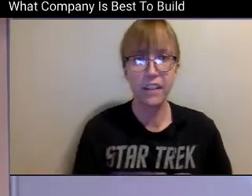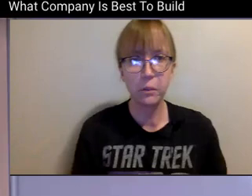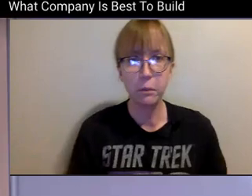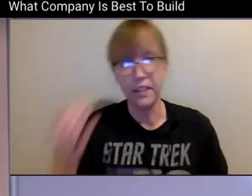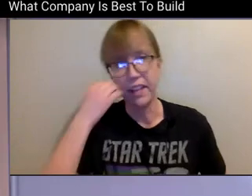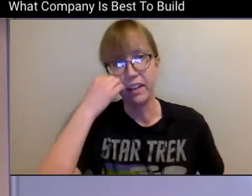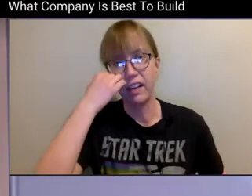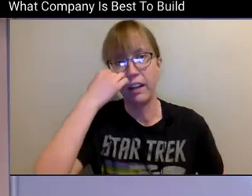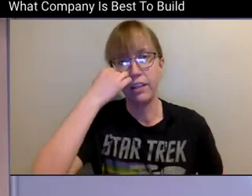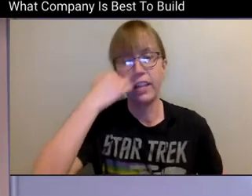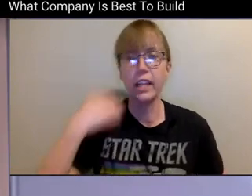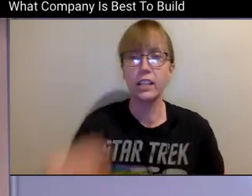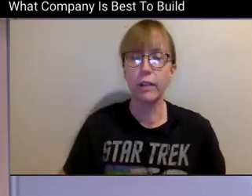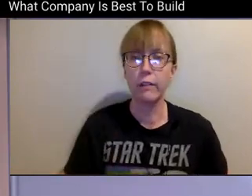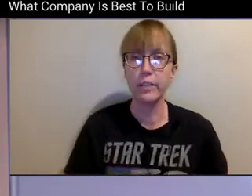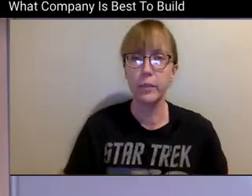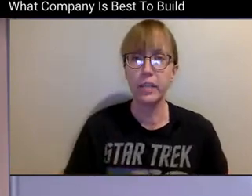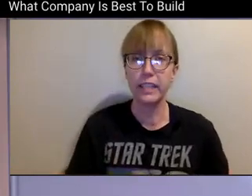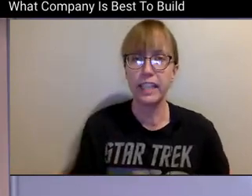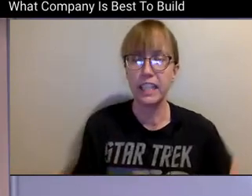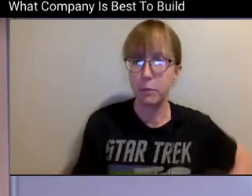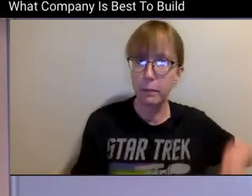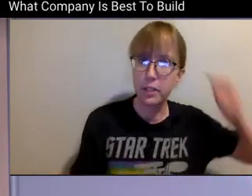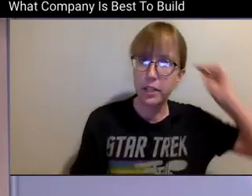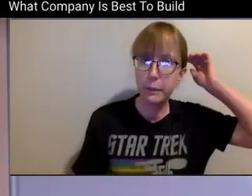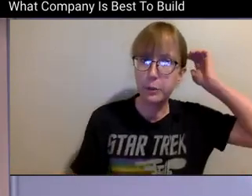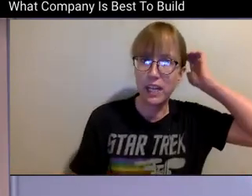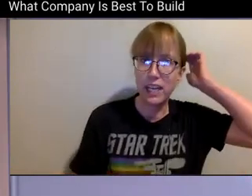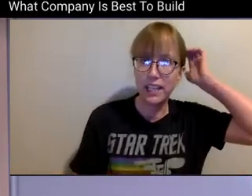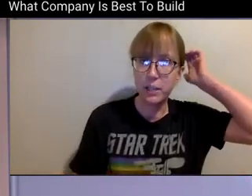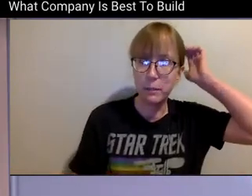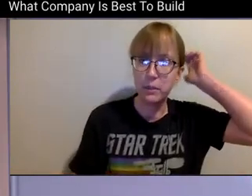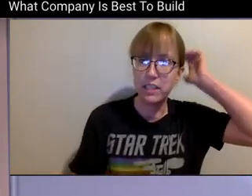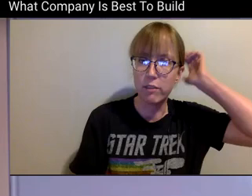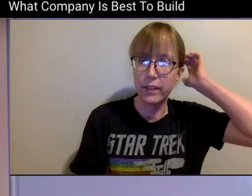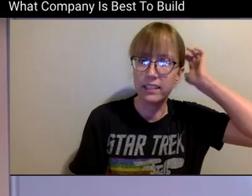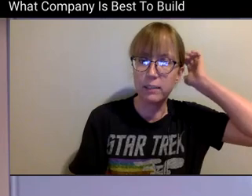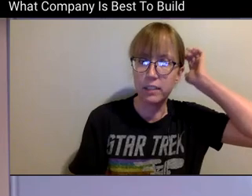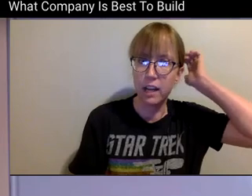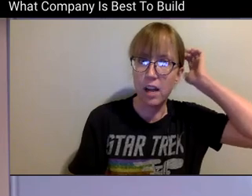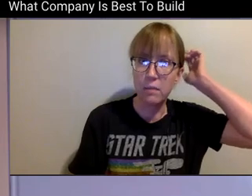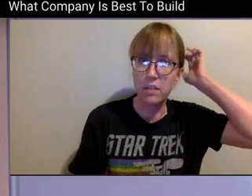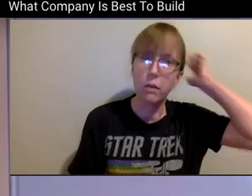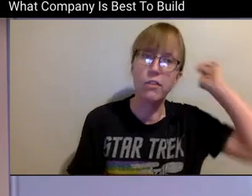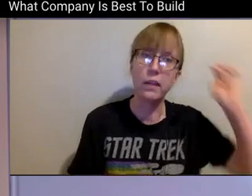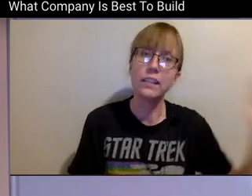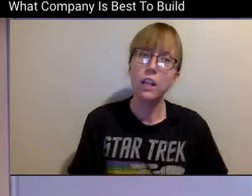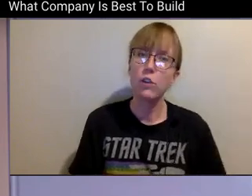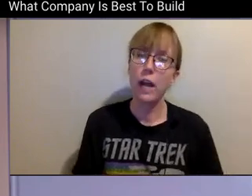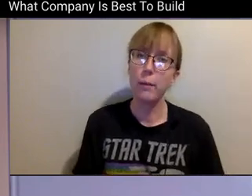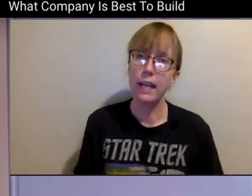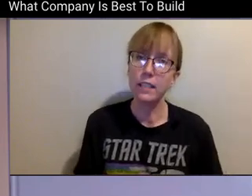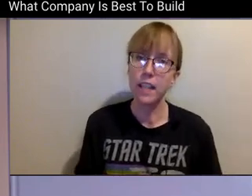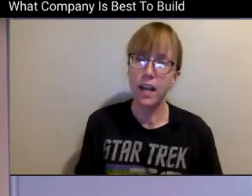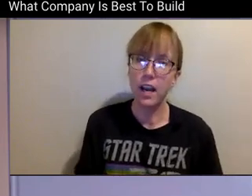absolutely. See, I don't mind that analogy. I think it's a very reasonable thing. Like, he's pretty much saying people change and people need different things at different times. And so if you like